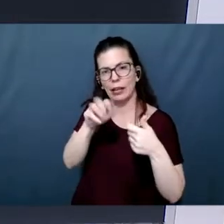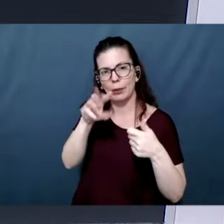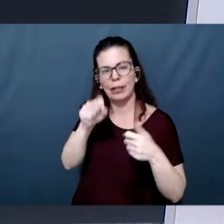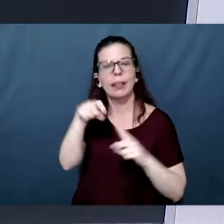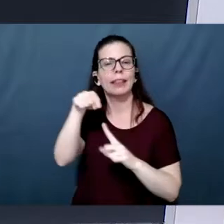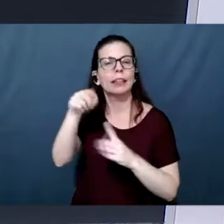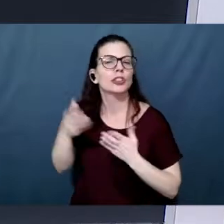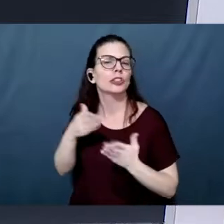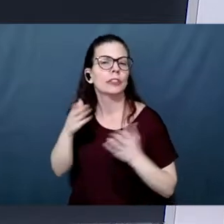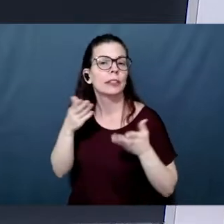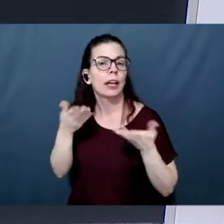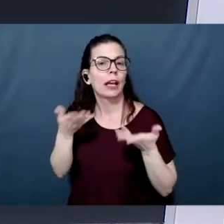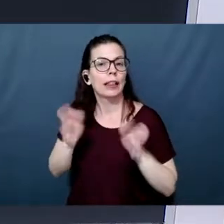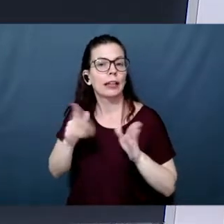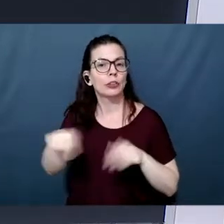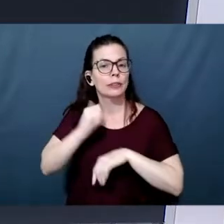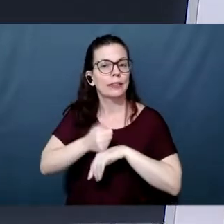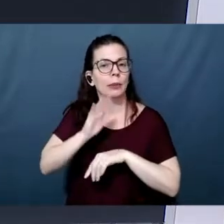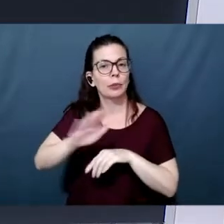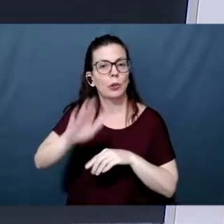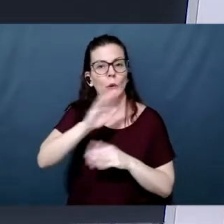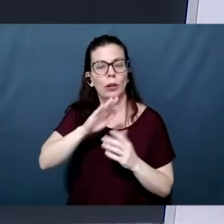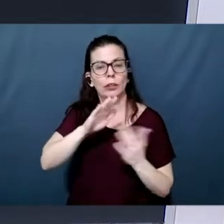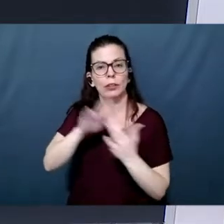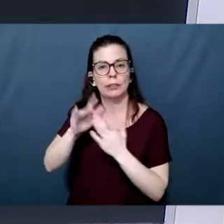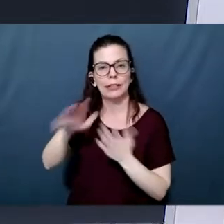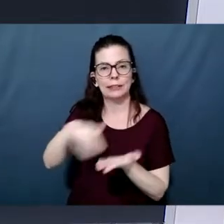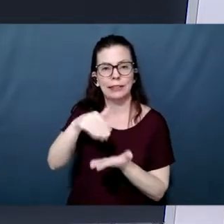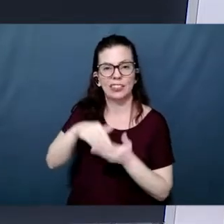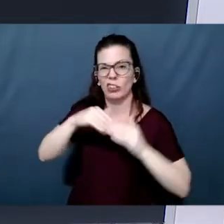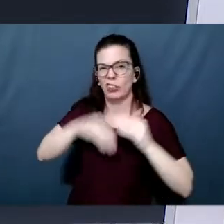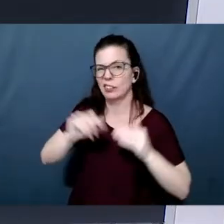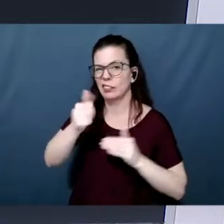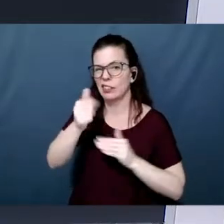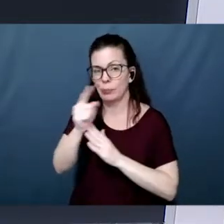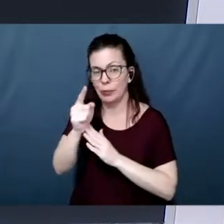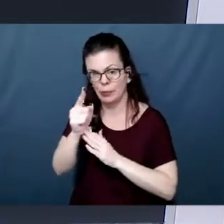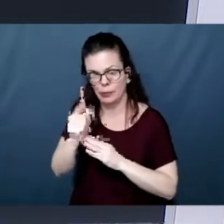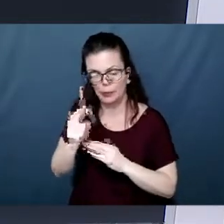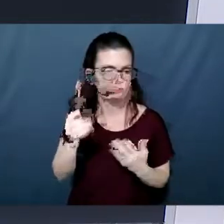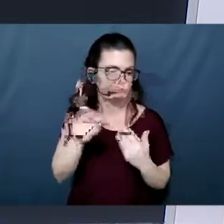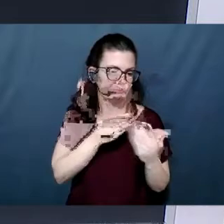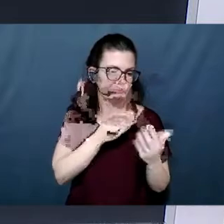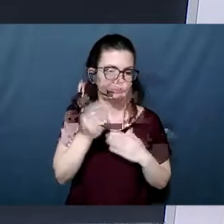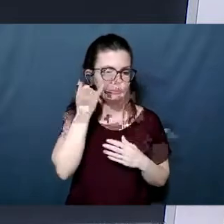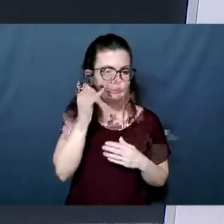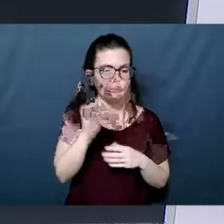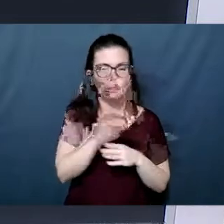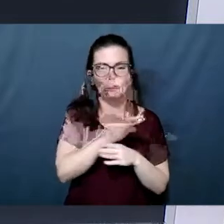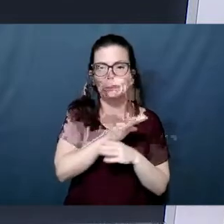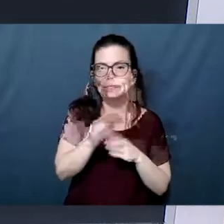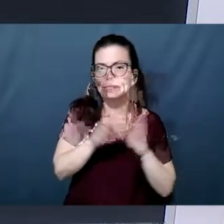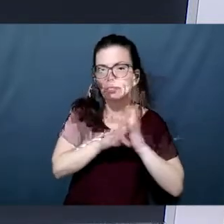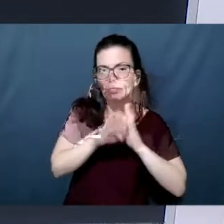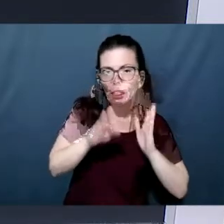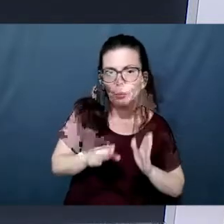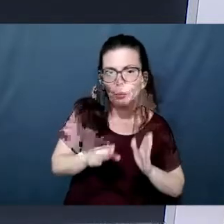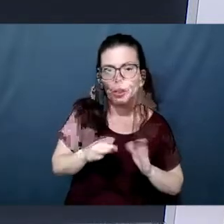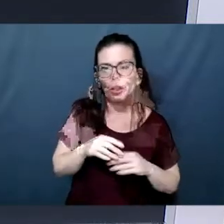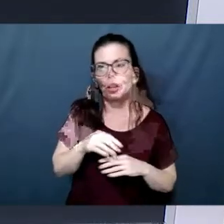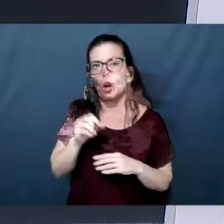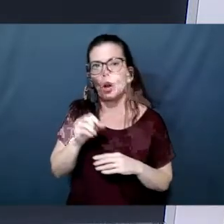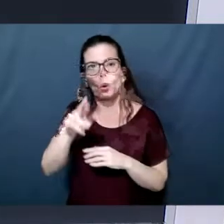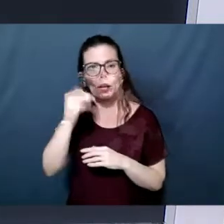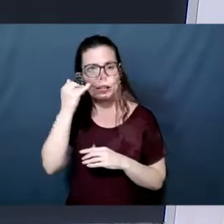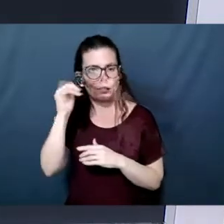up your own contact center in under 10 minutes. So whether that's a business developer or it's a